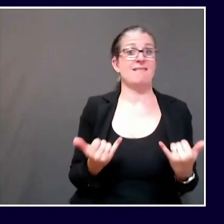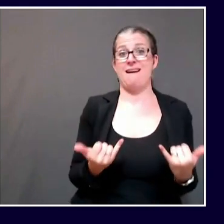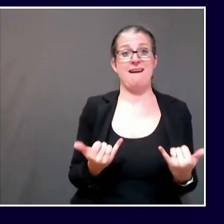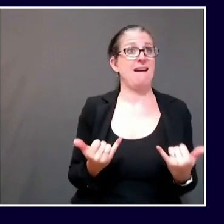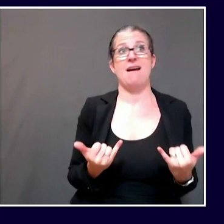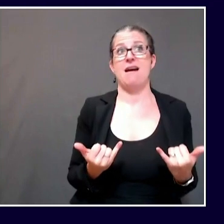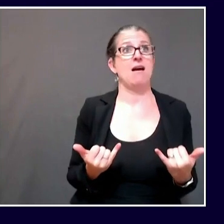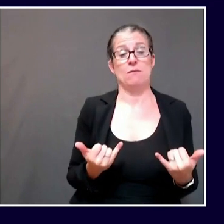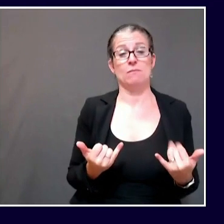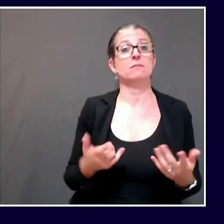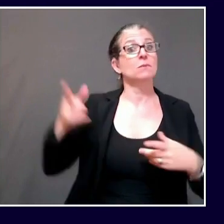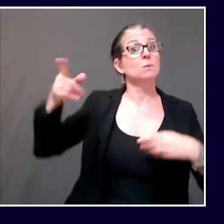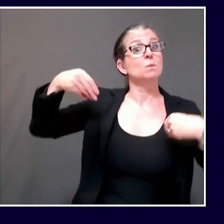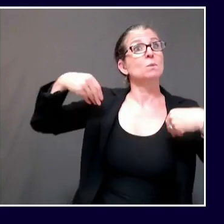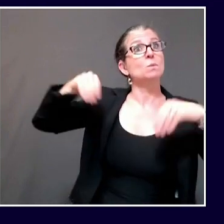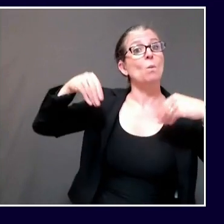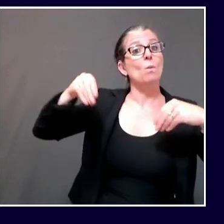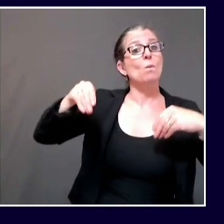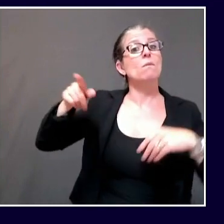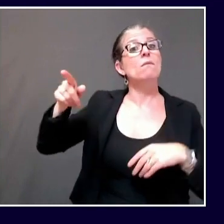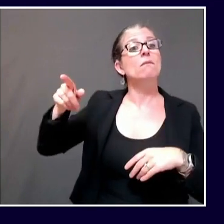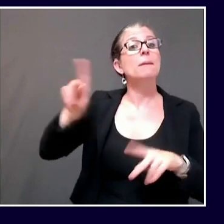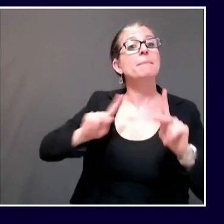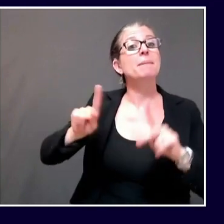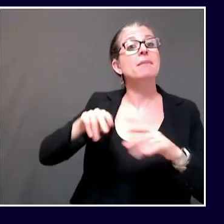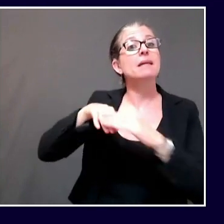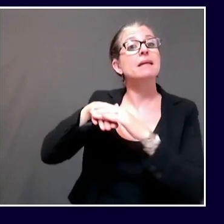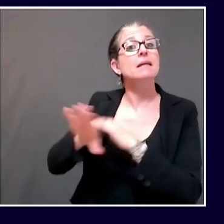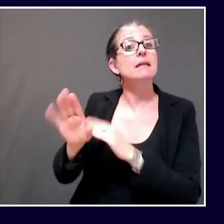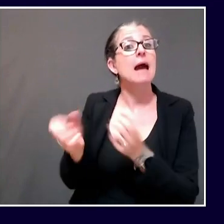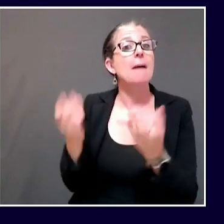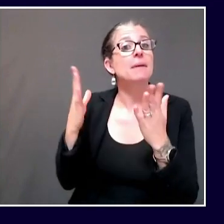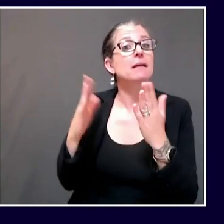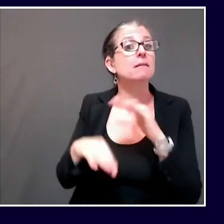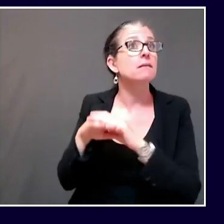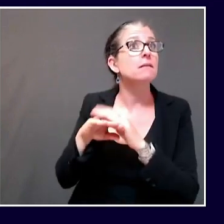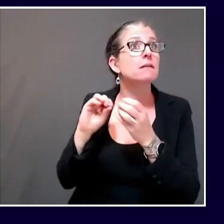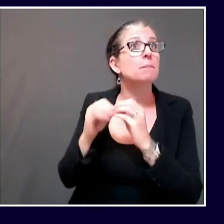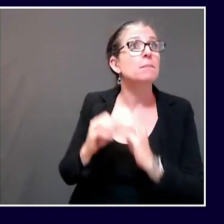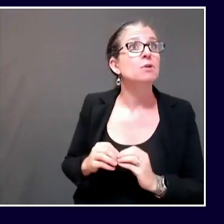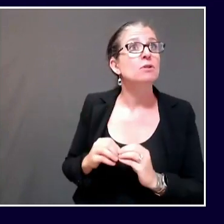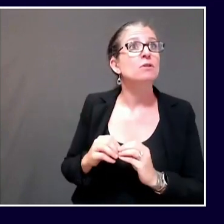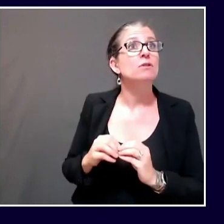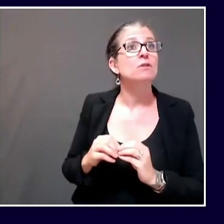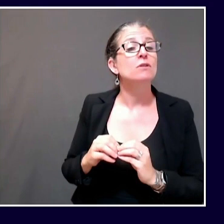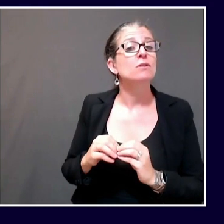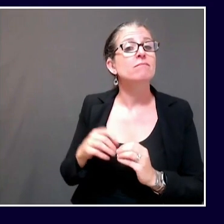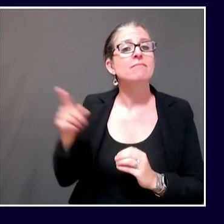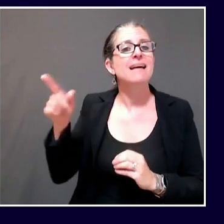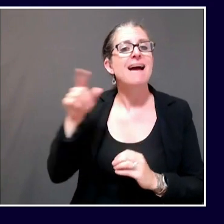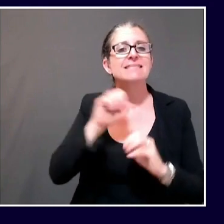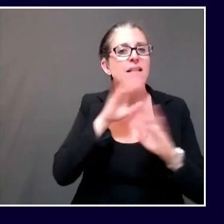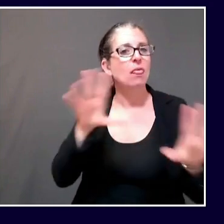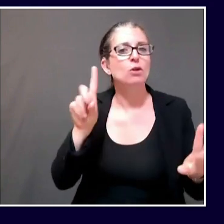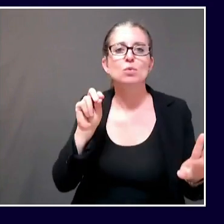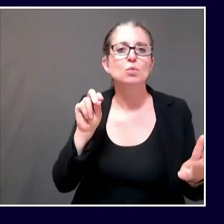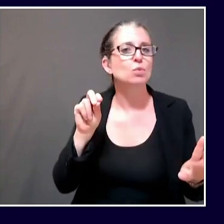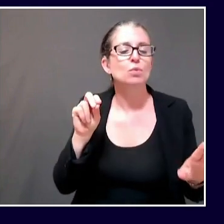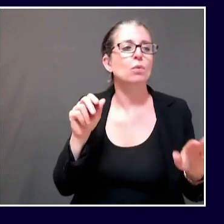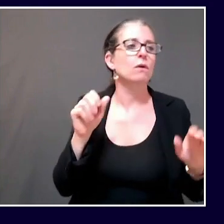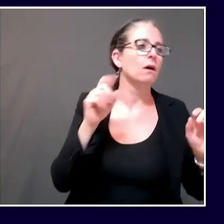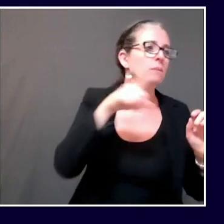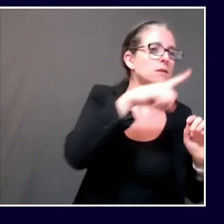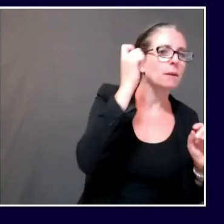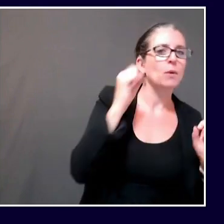establishment, it's not based on the summer season. It's based on what we know to be a safe number for any